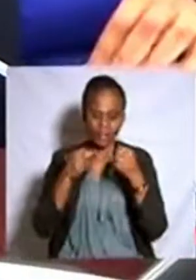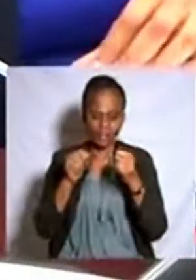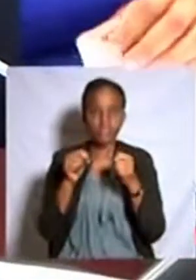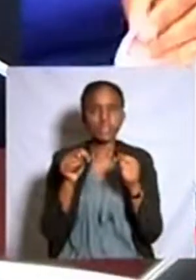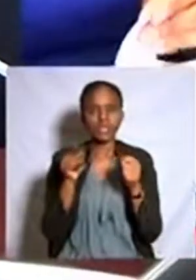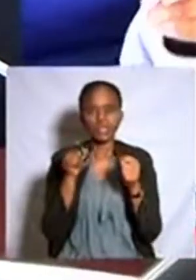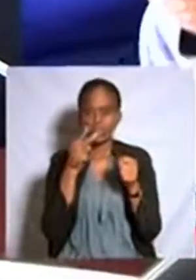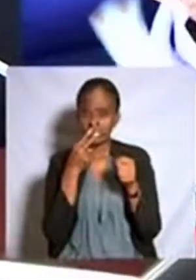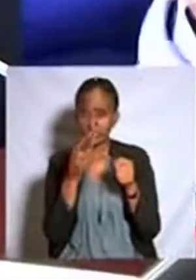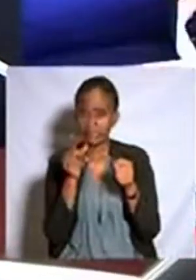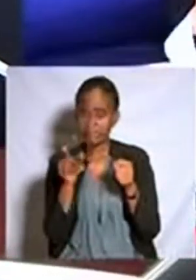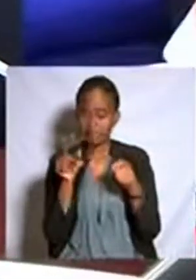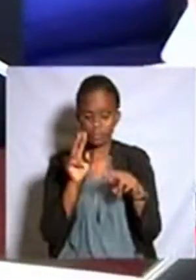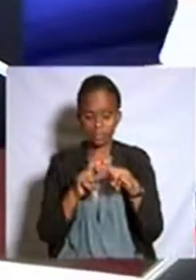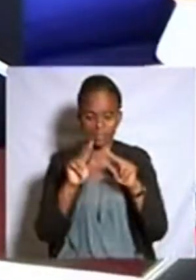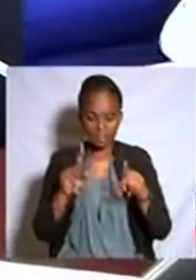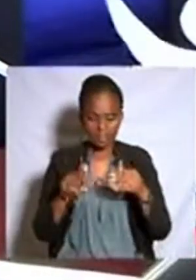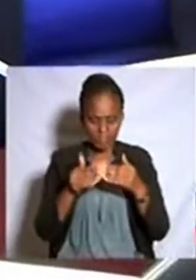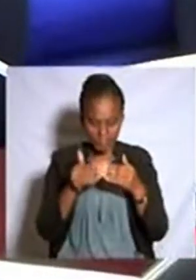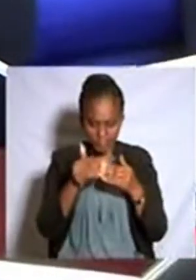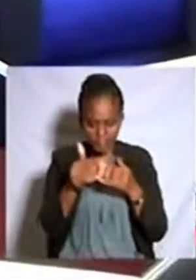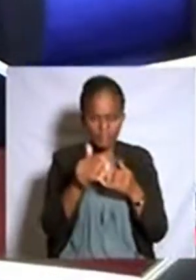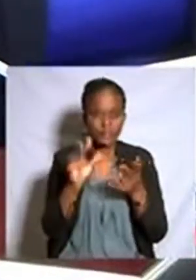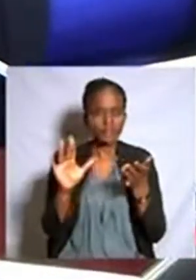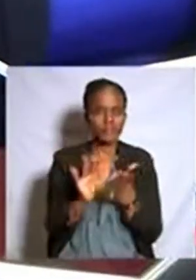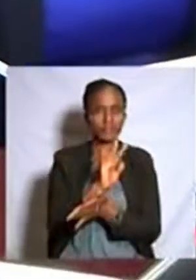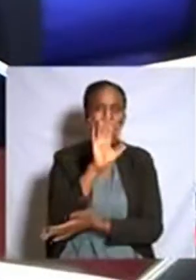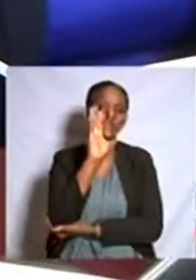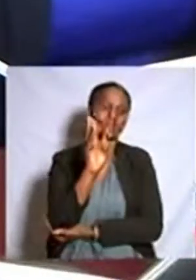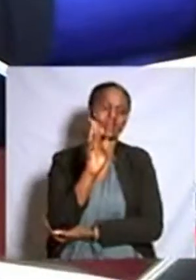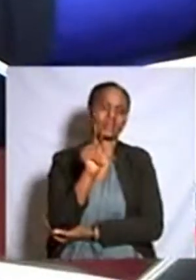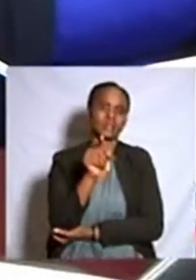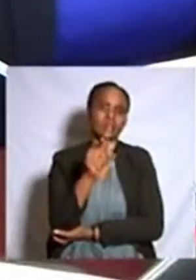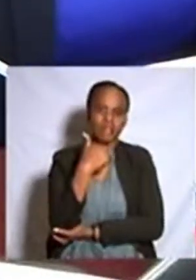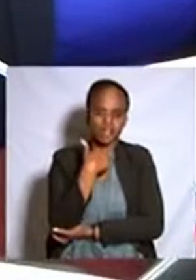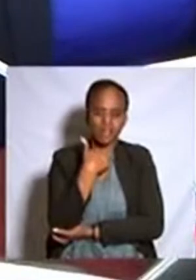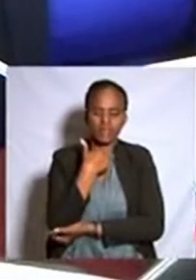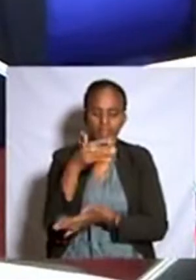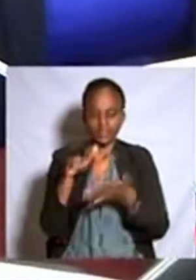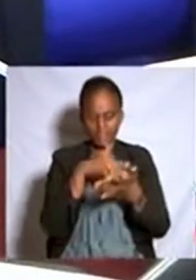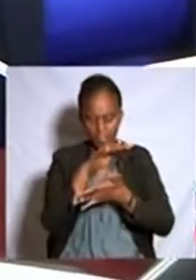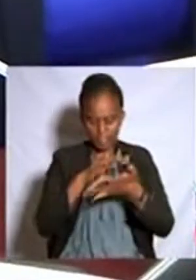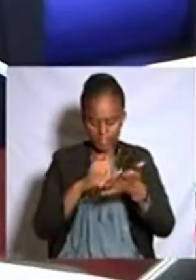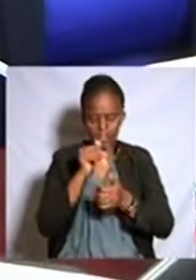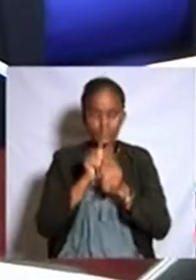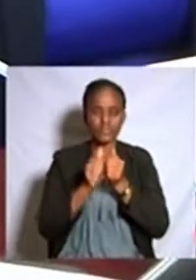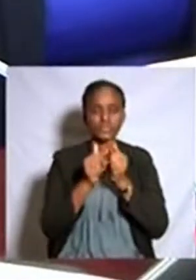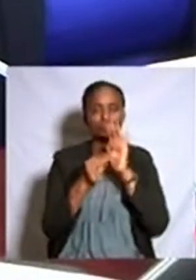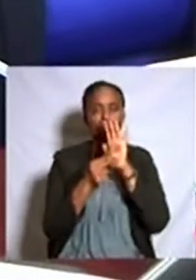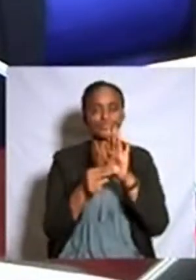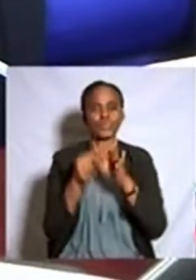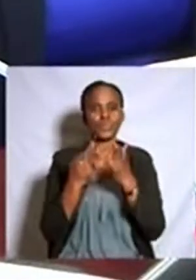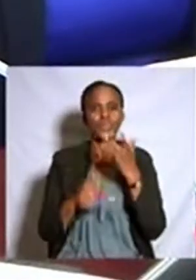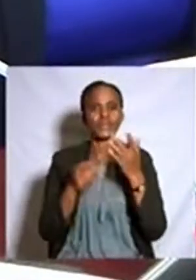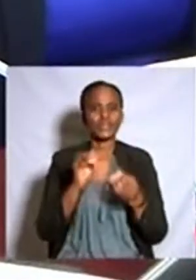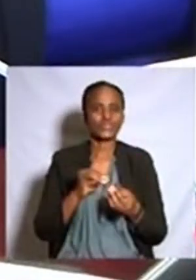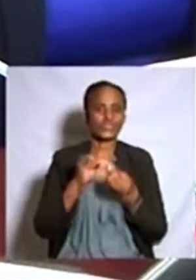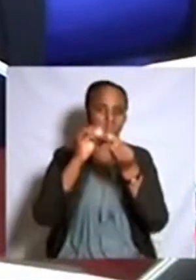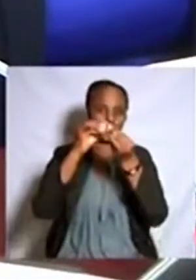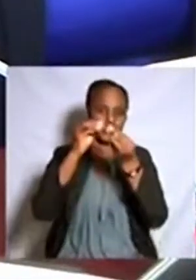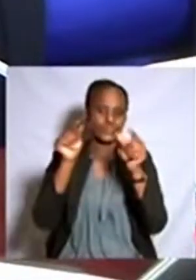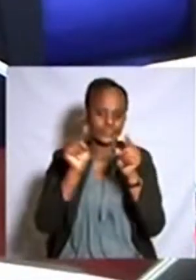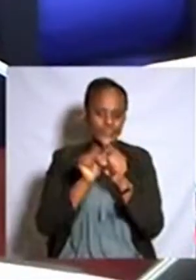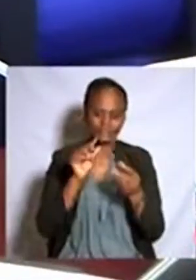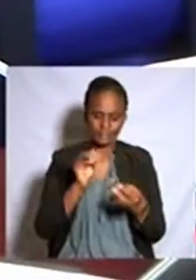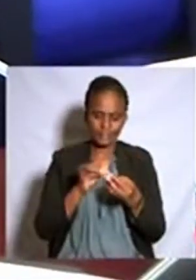And Chair, moving on page 6, there is a table which is showing the total debt and also